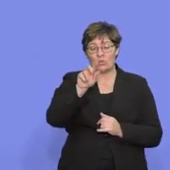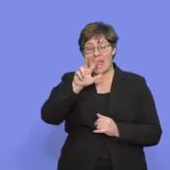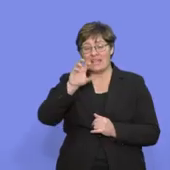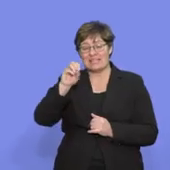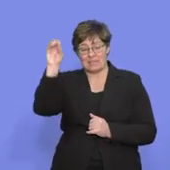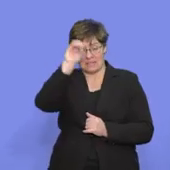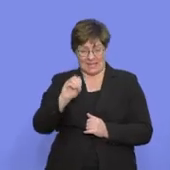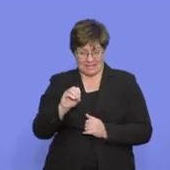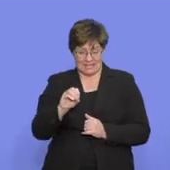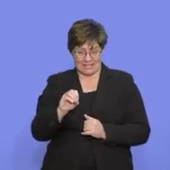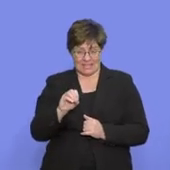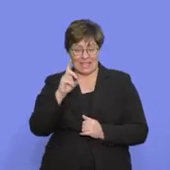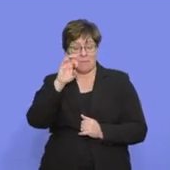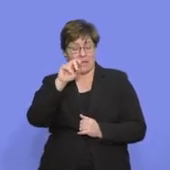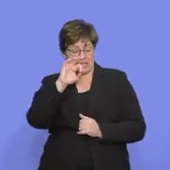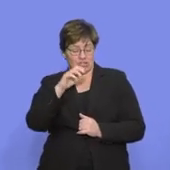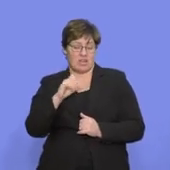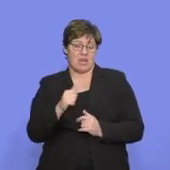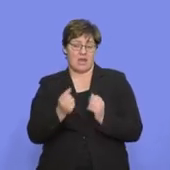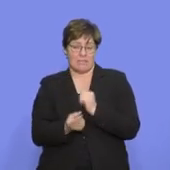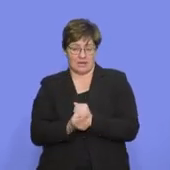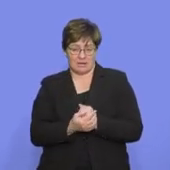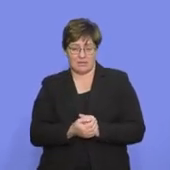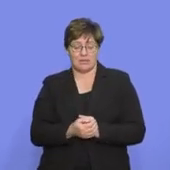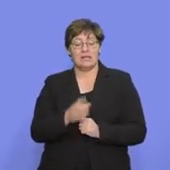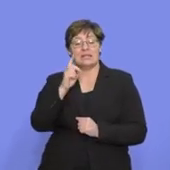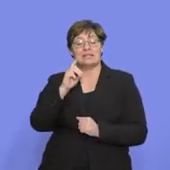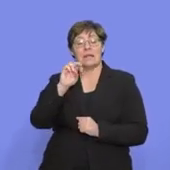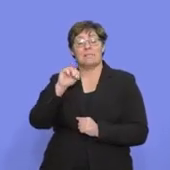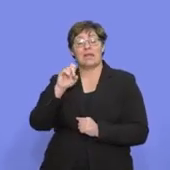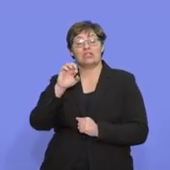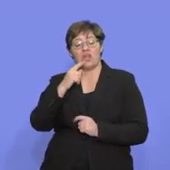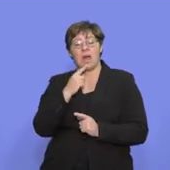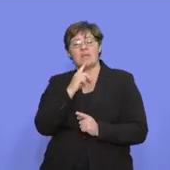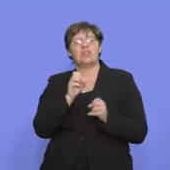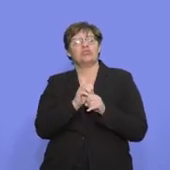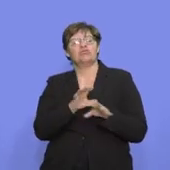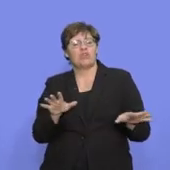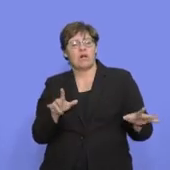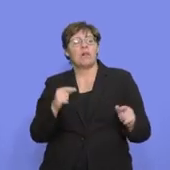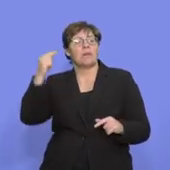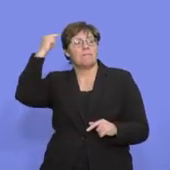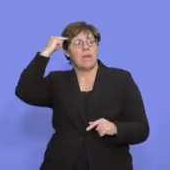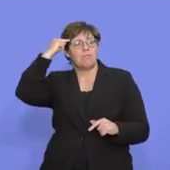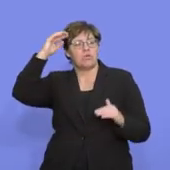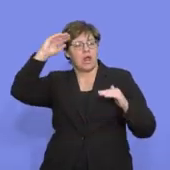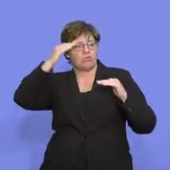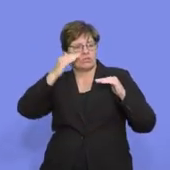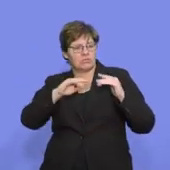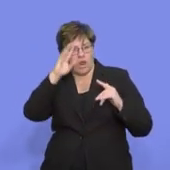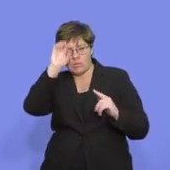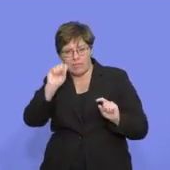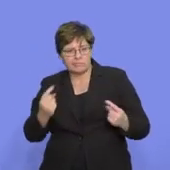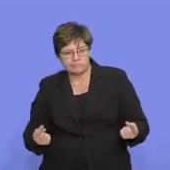But if you look at dementia, it's a general term for symptoms like decline in memory, reasoning, and other